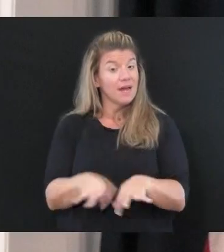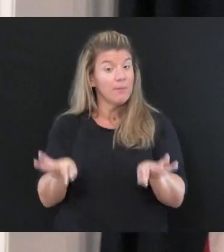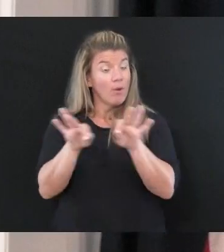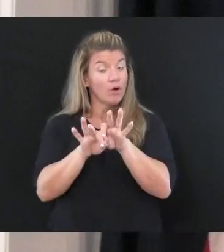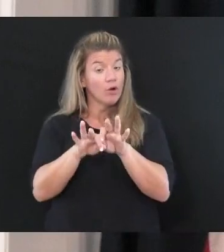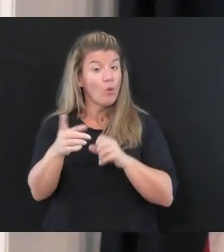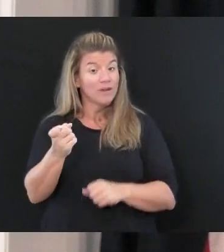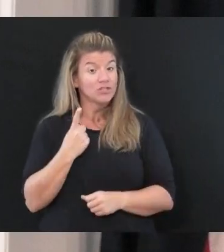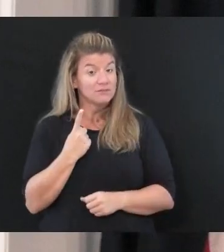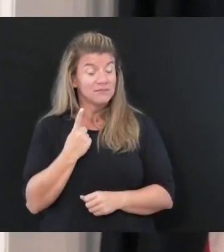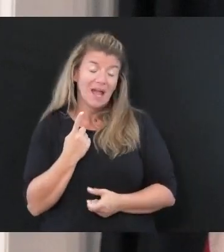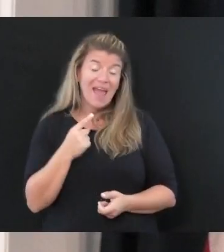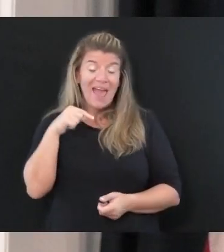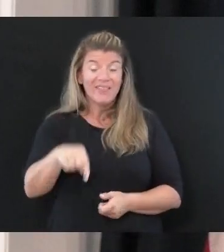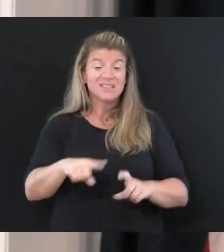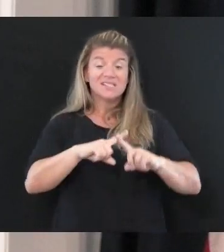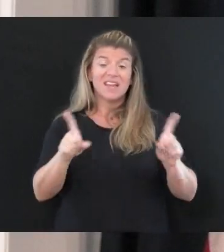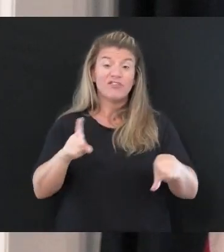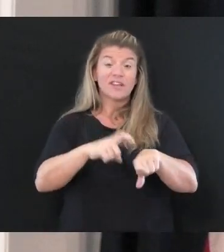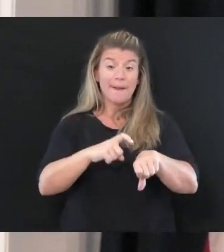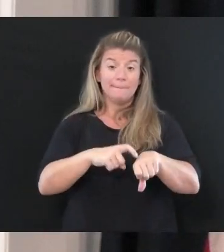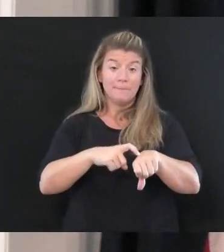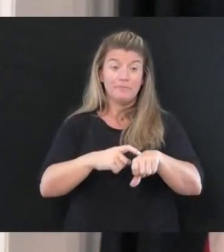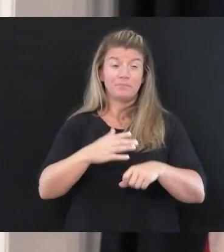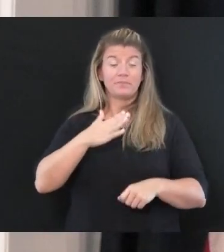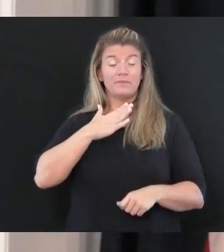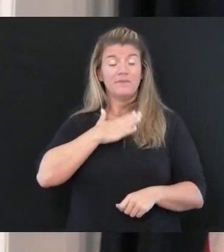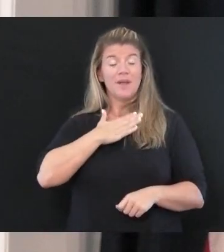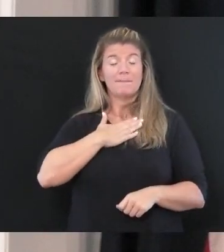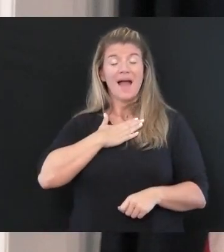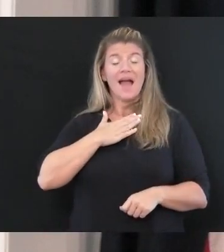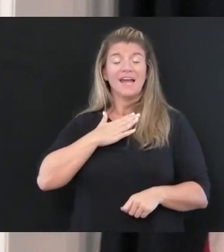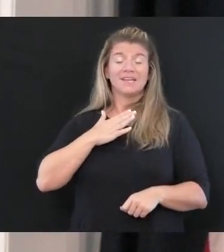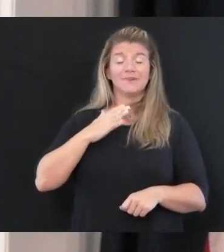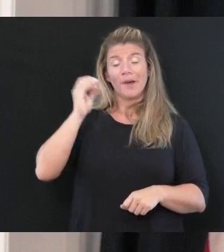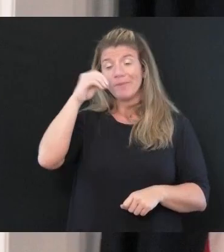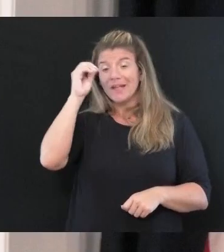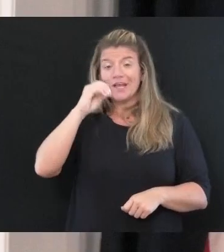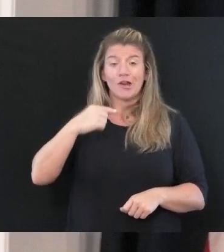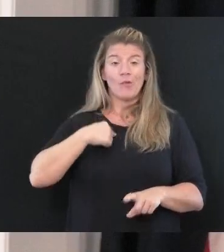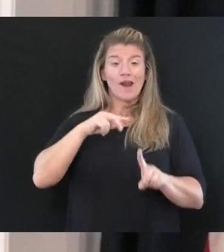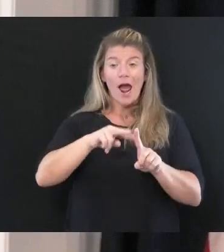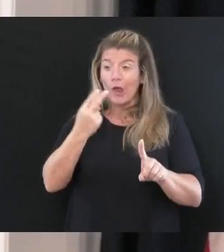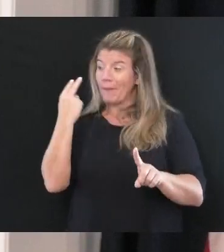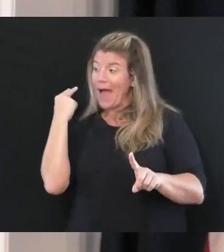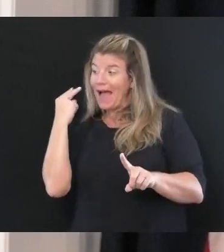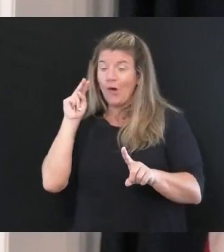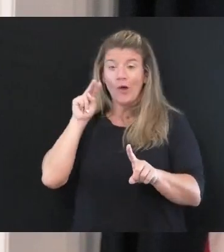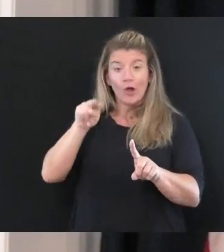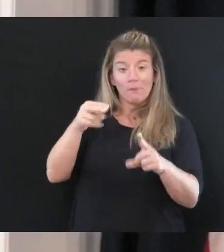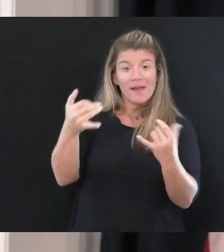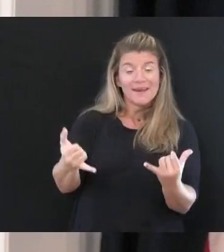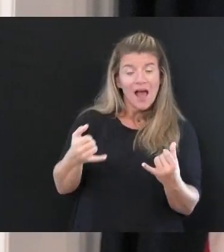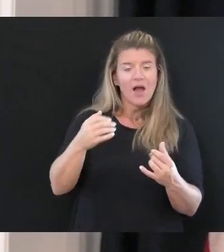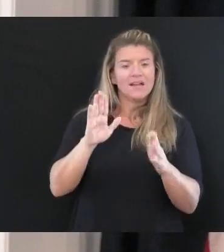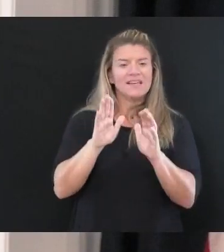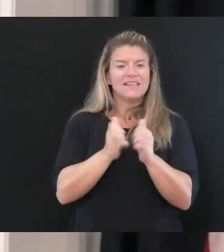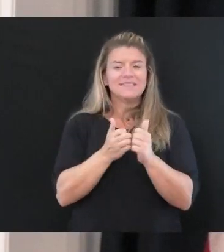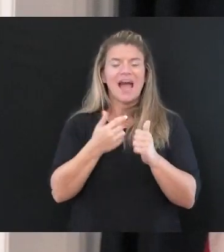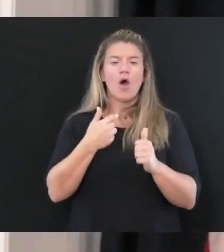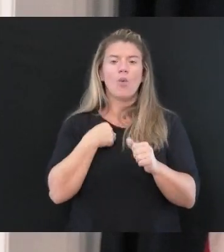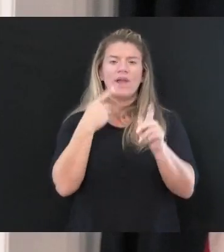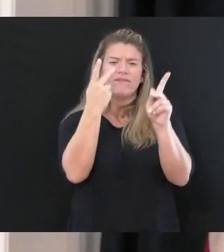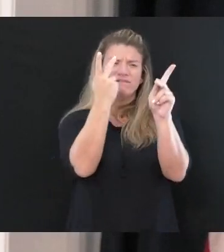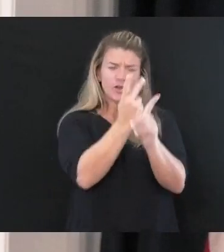a different time. And what I would say and what I go back to is really how we practice in other